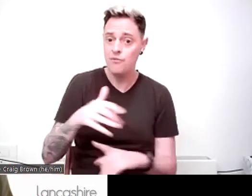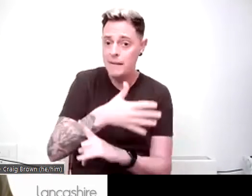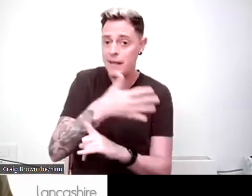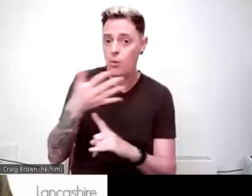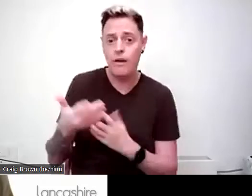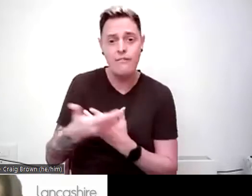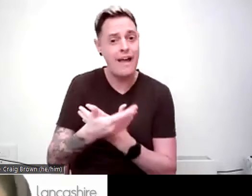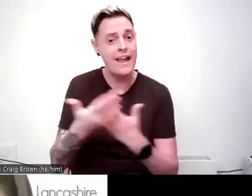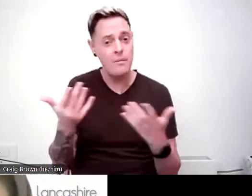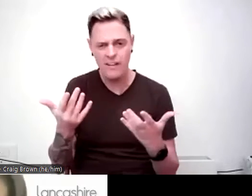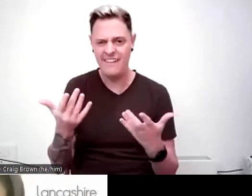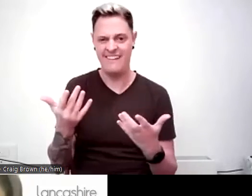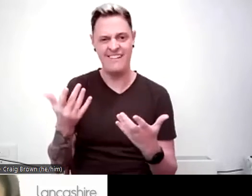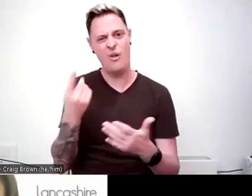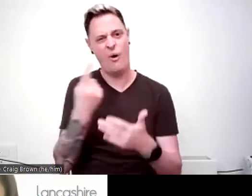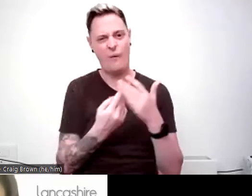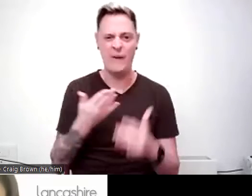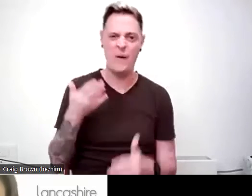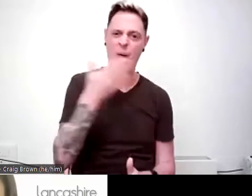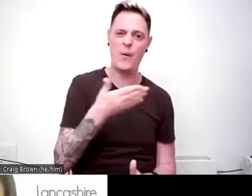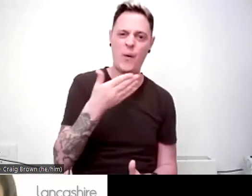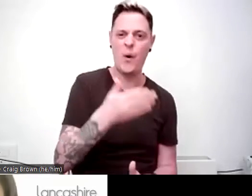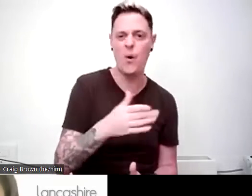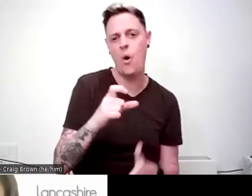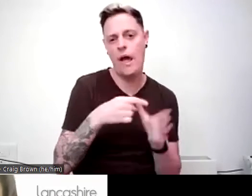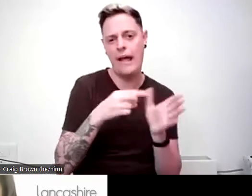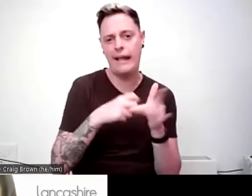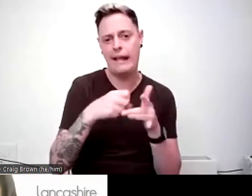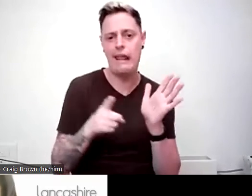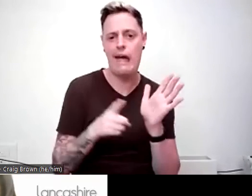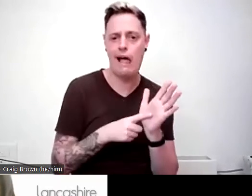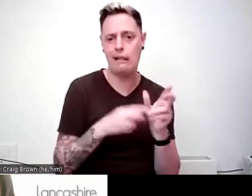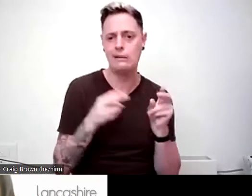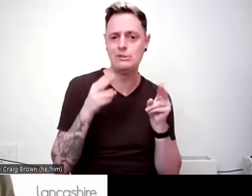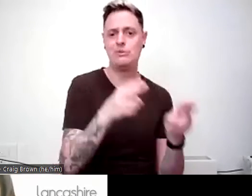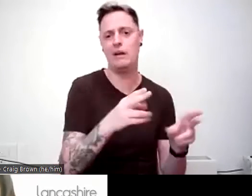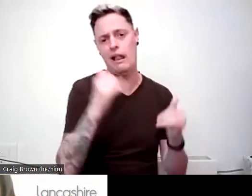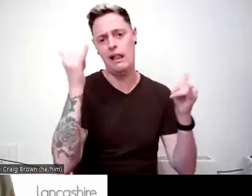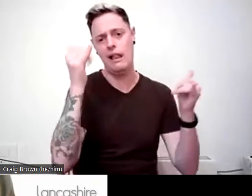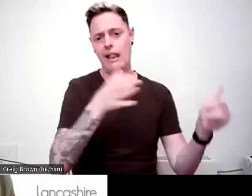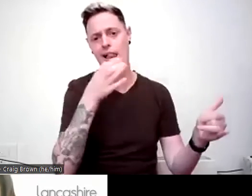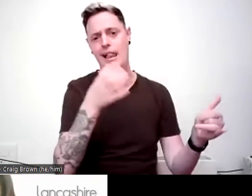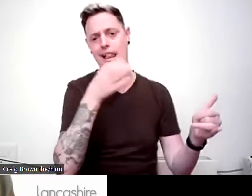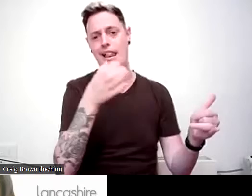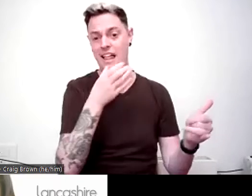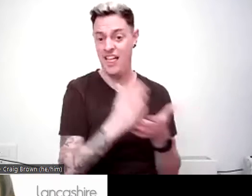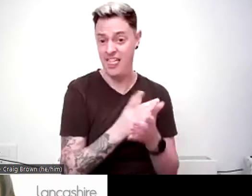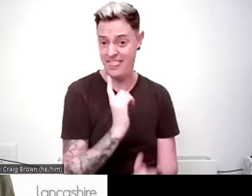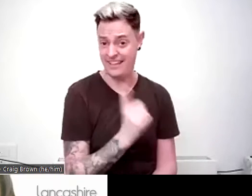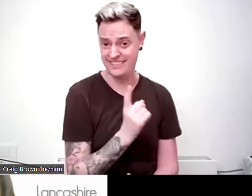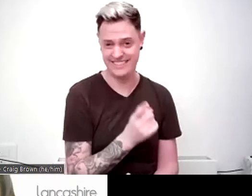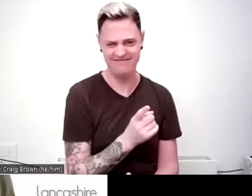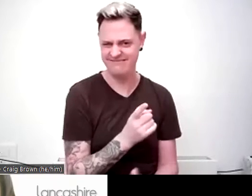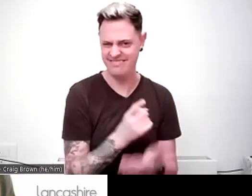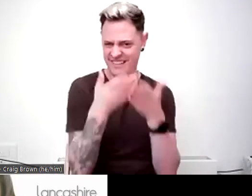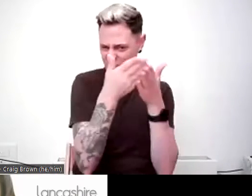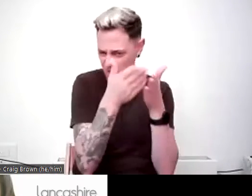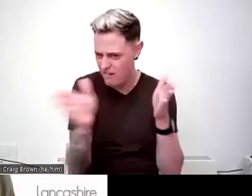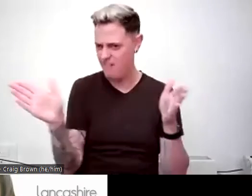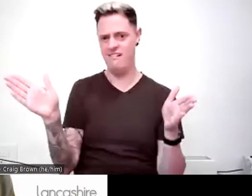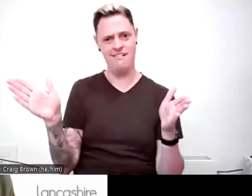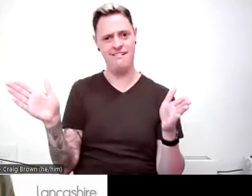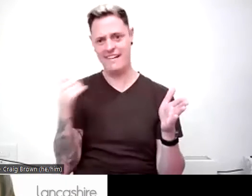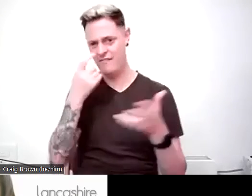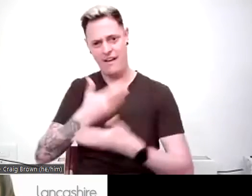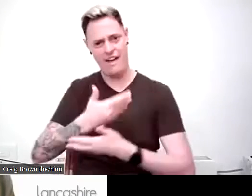go out and get really drunk, or let's go to Canal Street, let's do that. I know you talk about this a lot. You do a lot of work on this. And why not have a queer